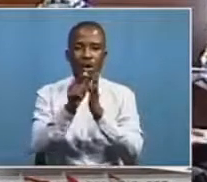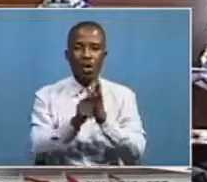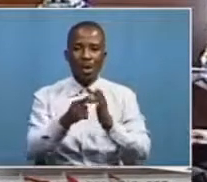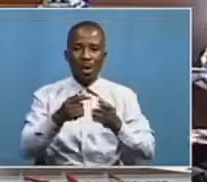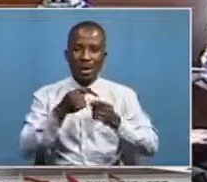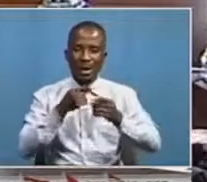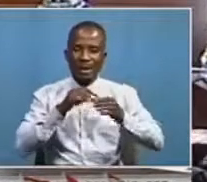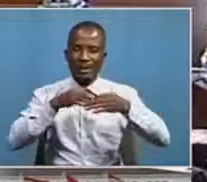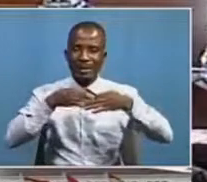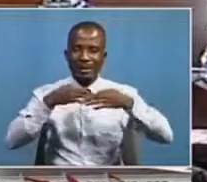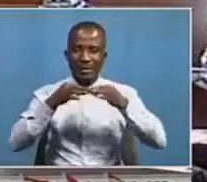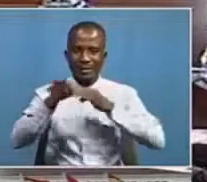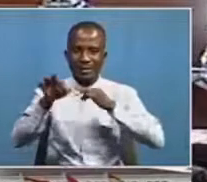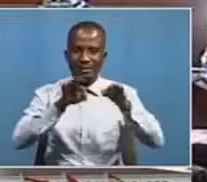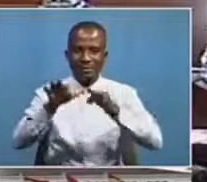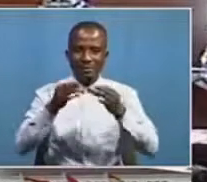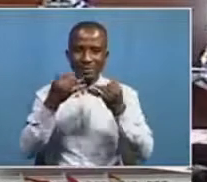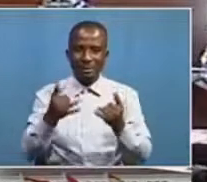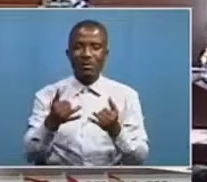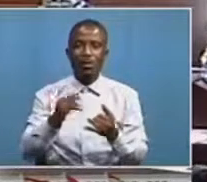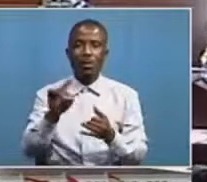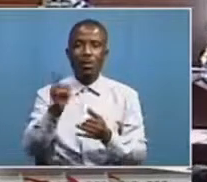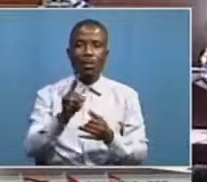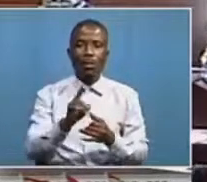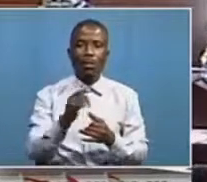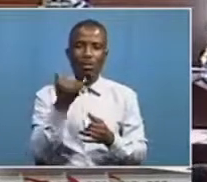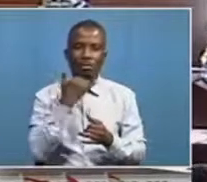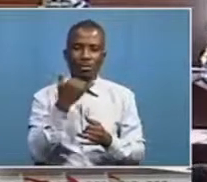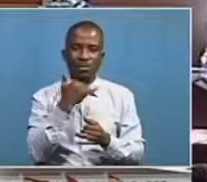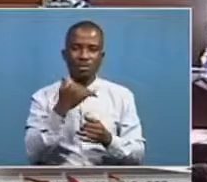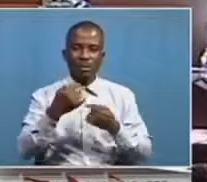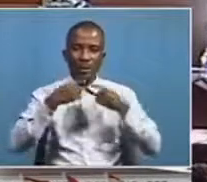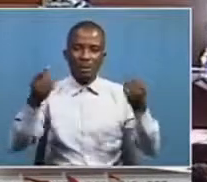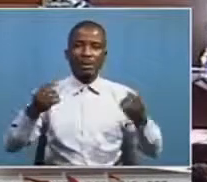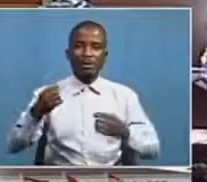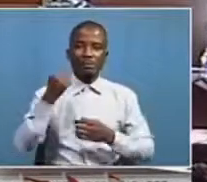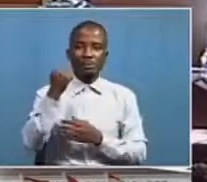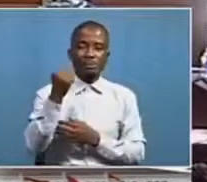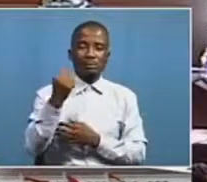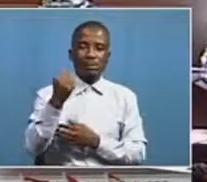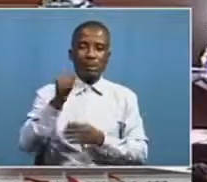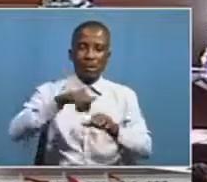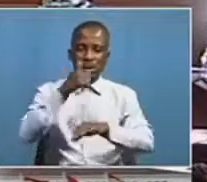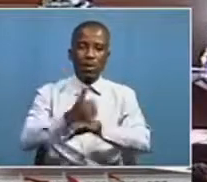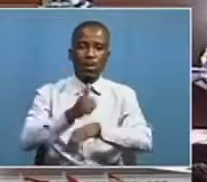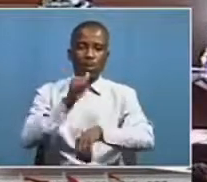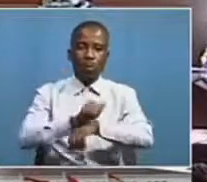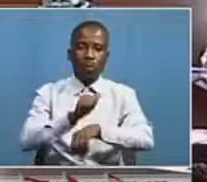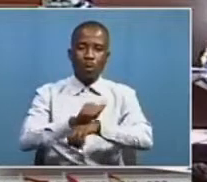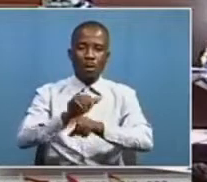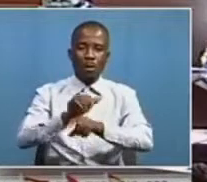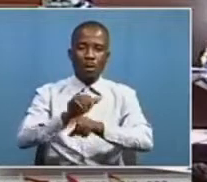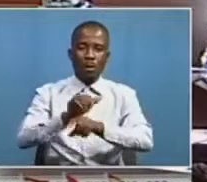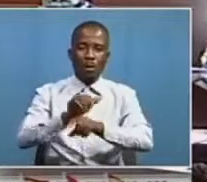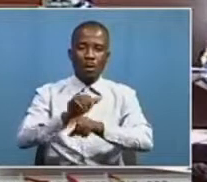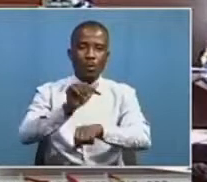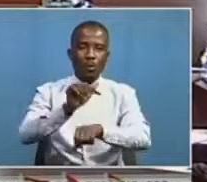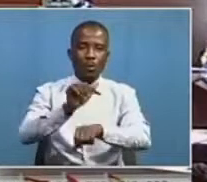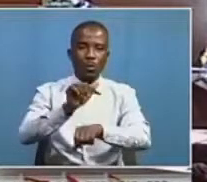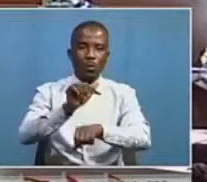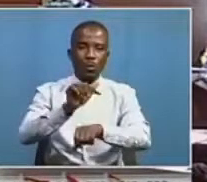follows: 22(1), where an enactment confers a power or imposes a duty on a person to do an act or a